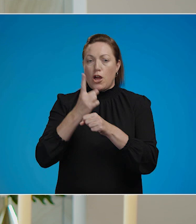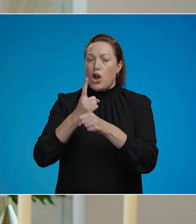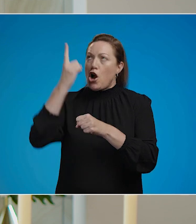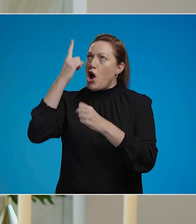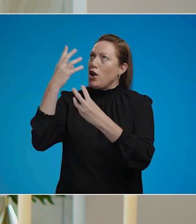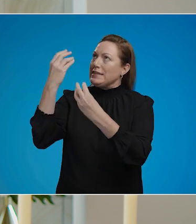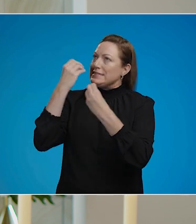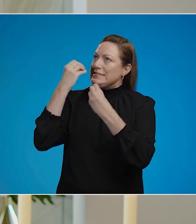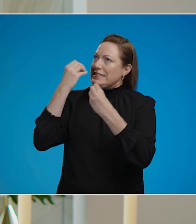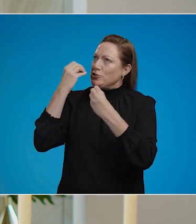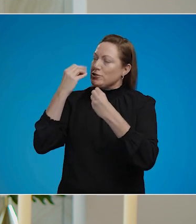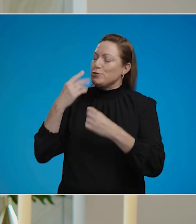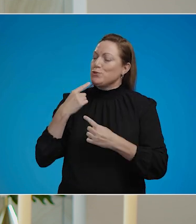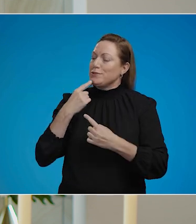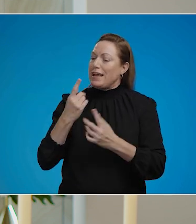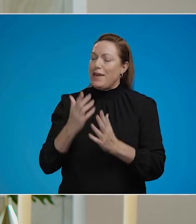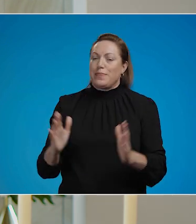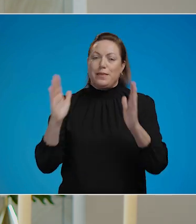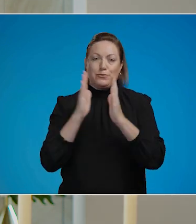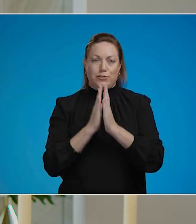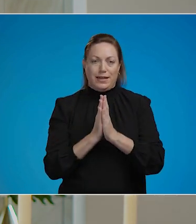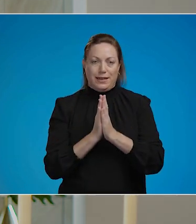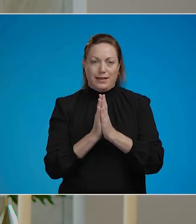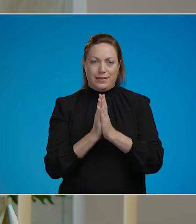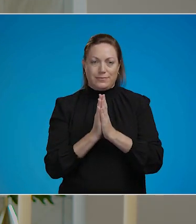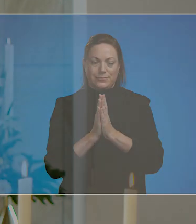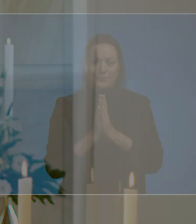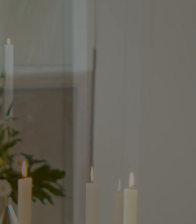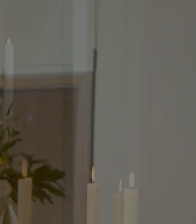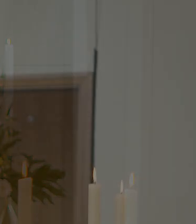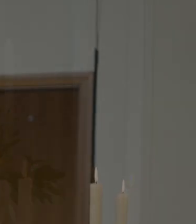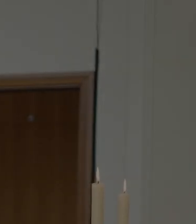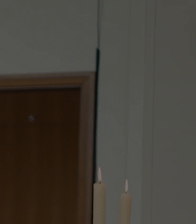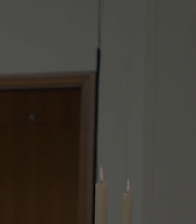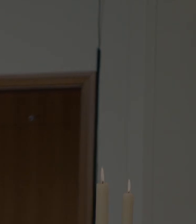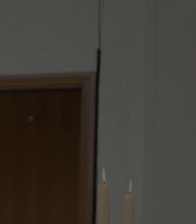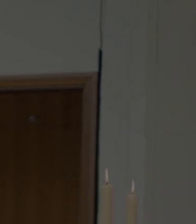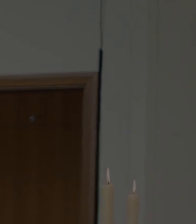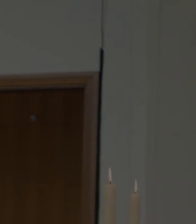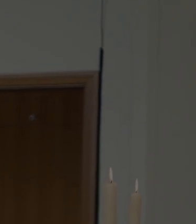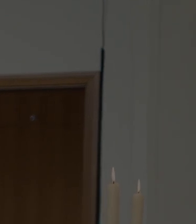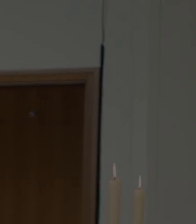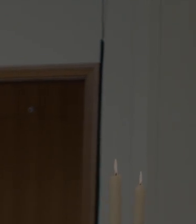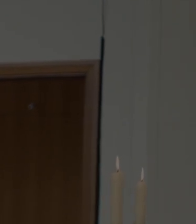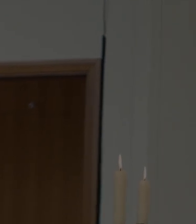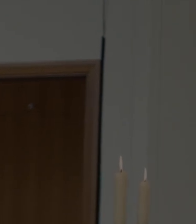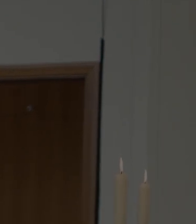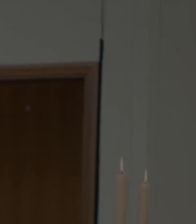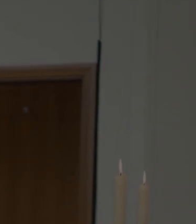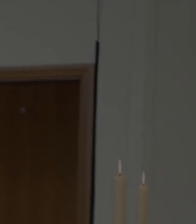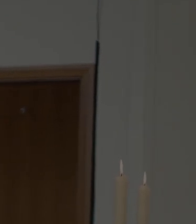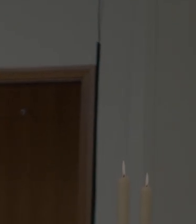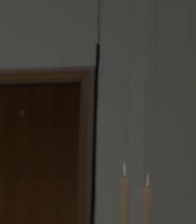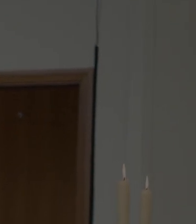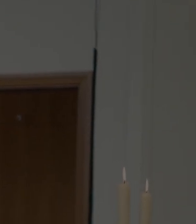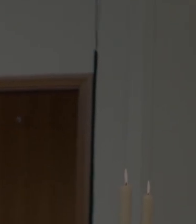And at the Saviour's command, informed by divine teaching, we have the courage to pray. Our Father, who art in heaven, hallowed be